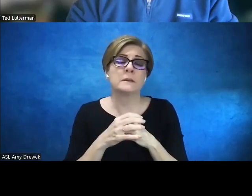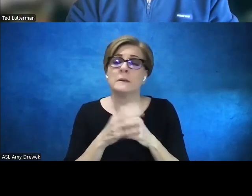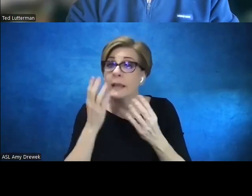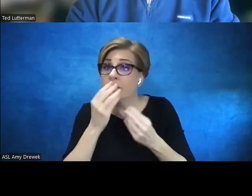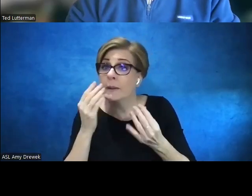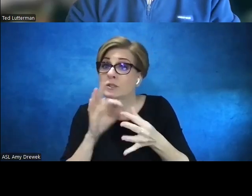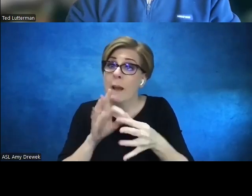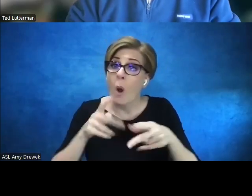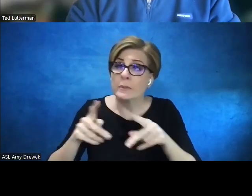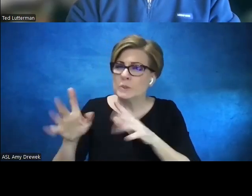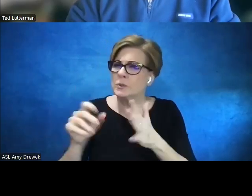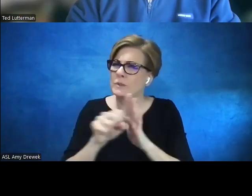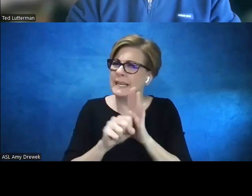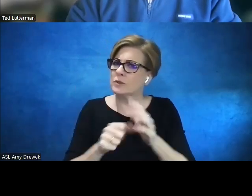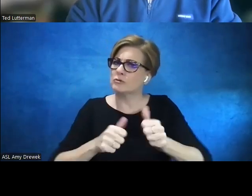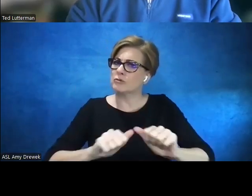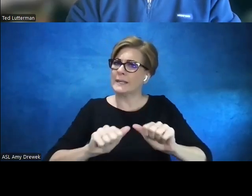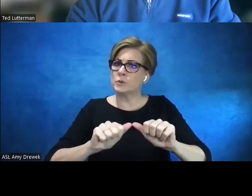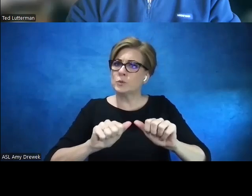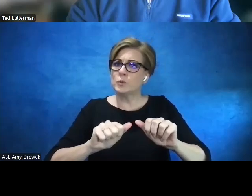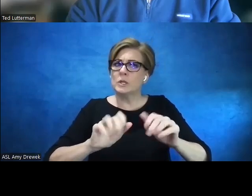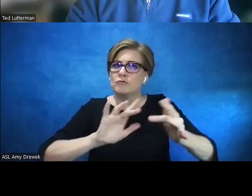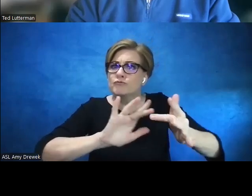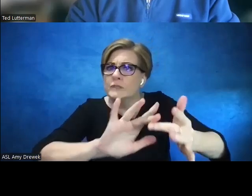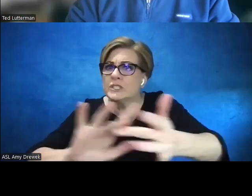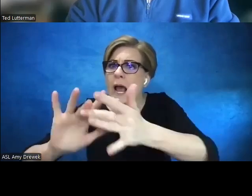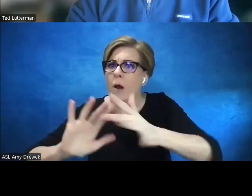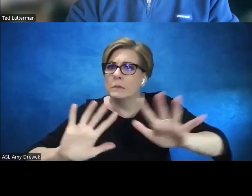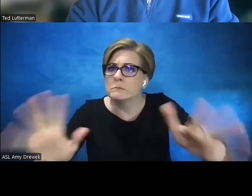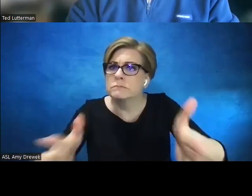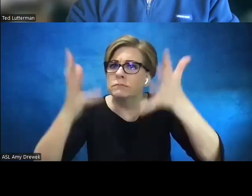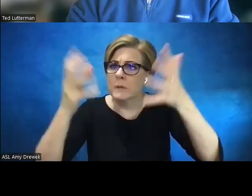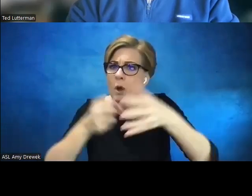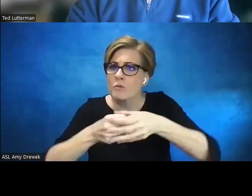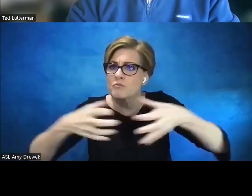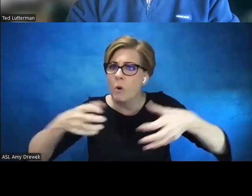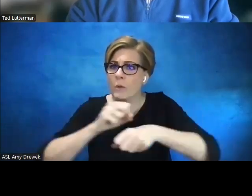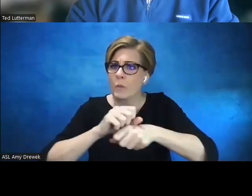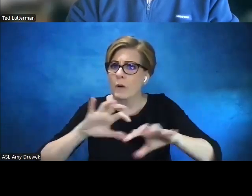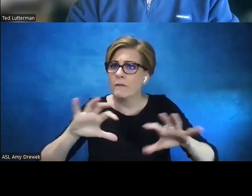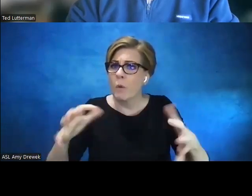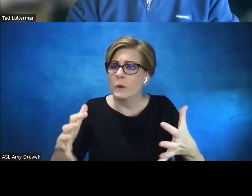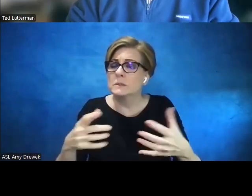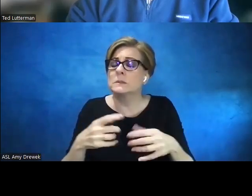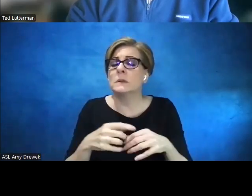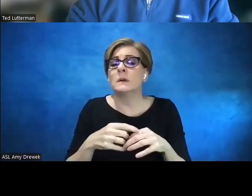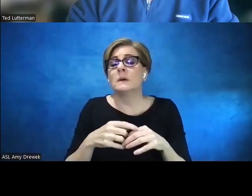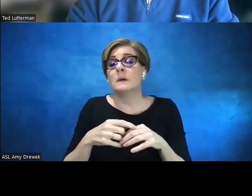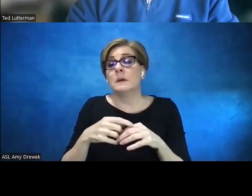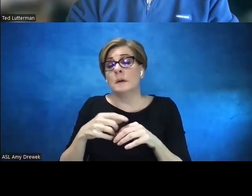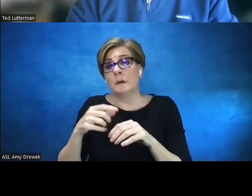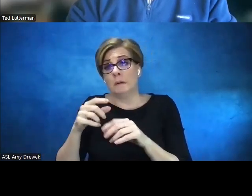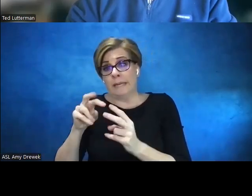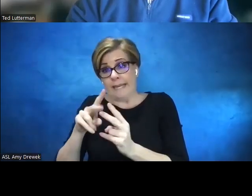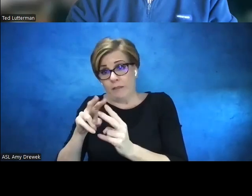So states are really trying to reach out and grow the workforce at multiple levels, from the professionals getting a college or graduate